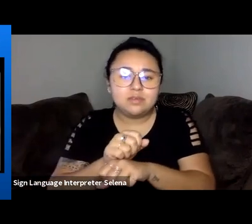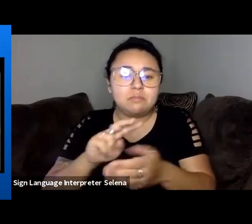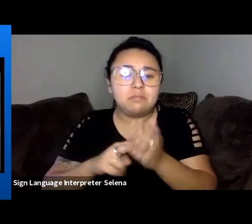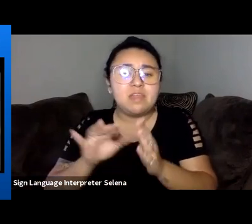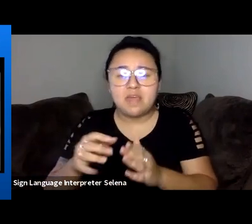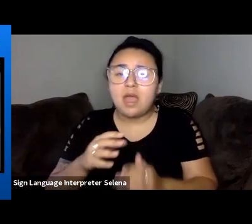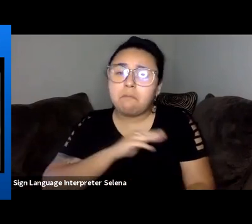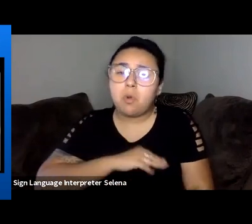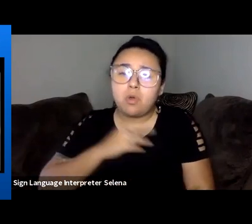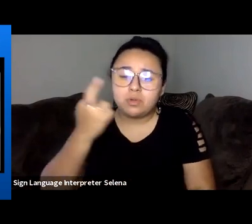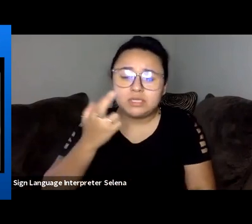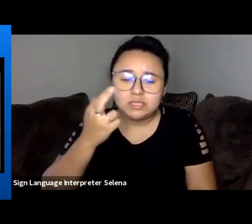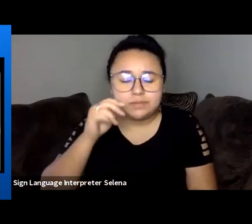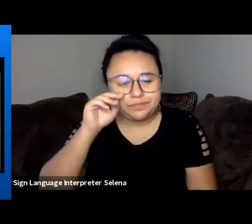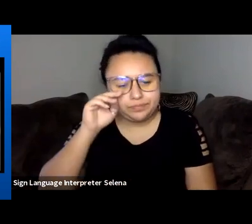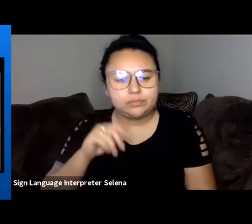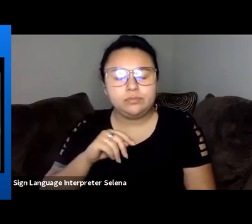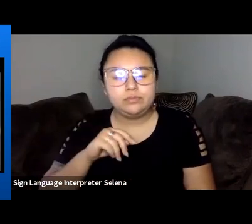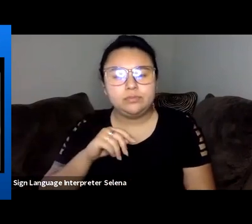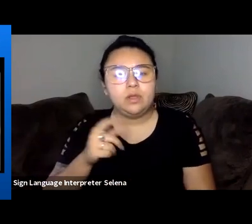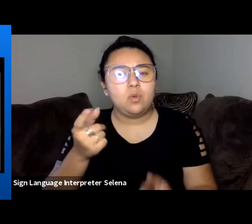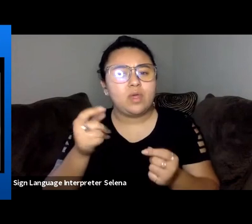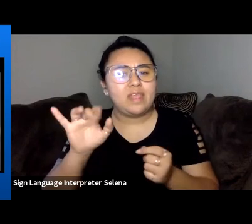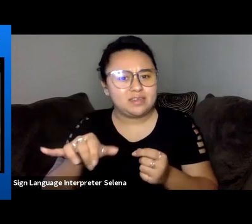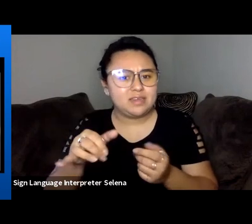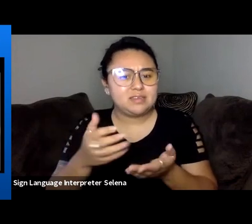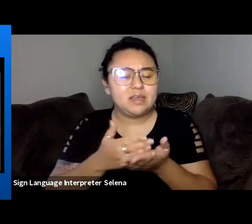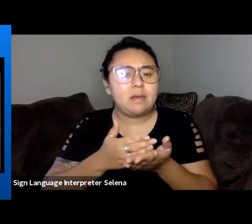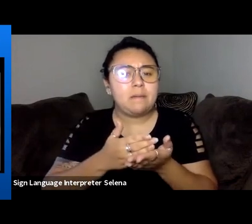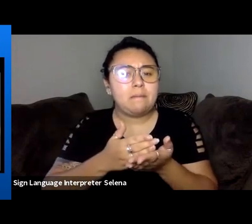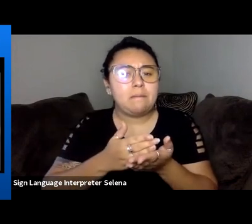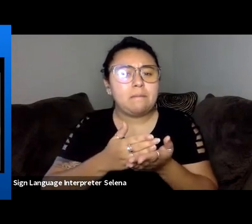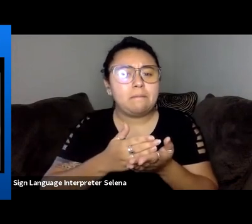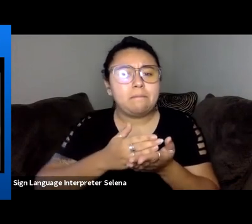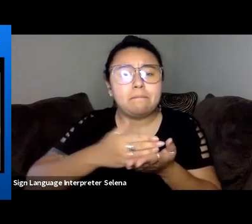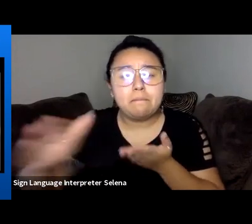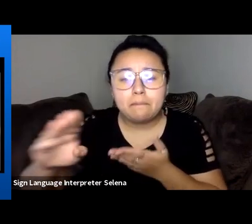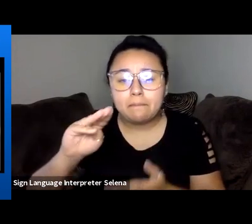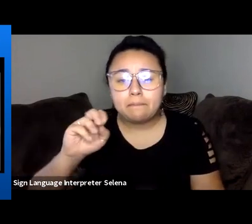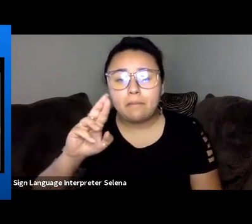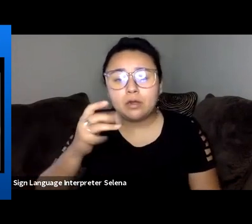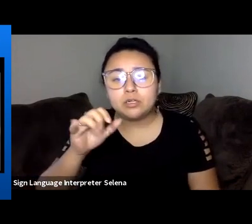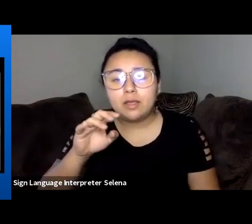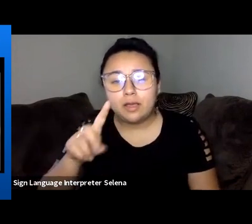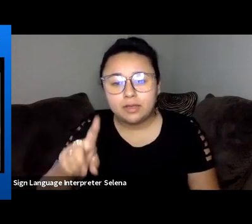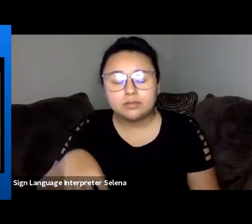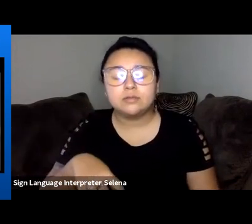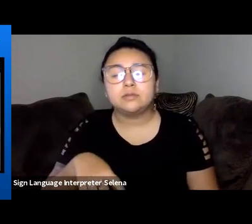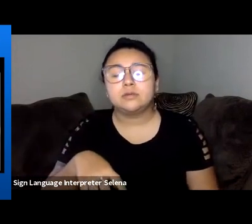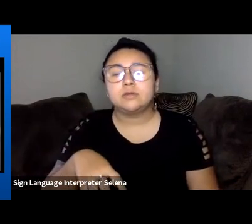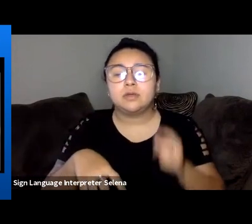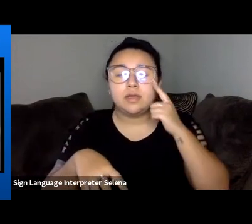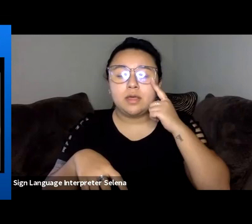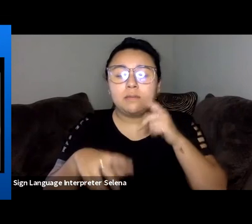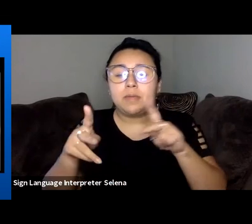However, what that does is marginalize and erase the perspectives of Indigenous and African people who already knew that slavery